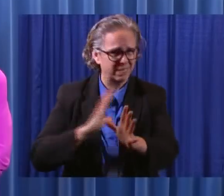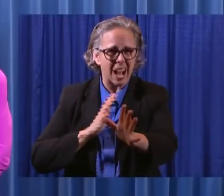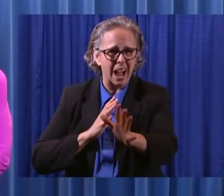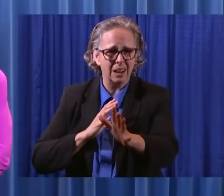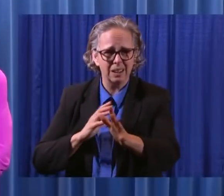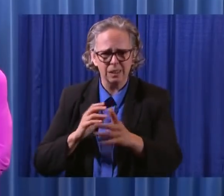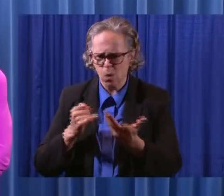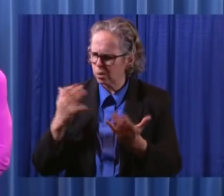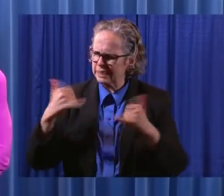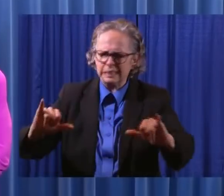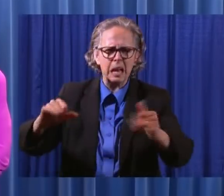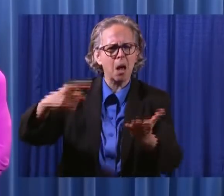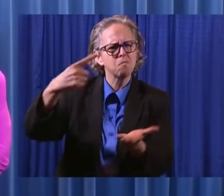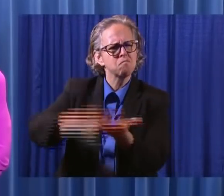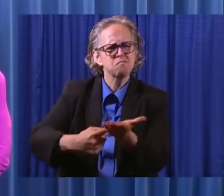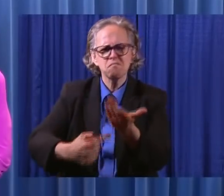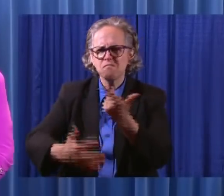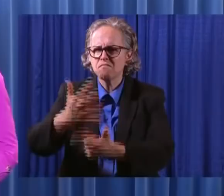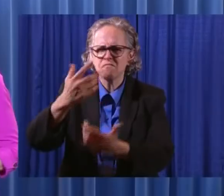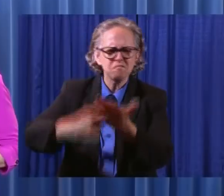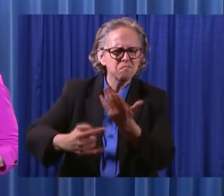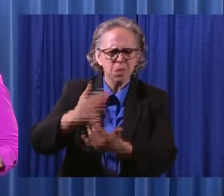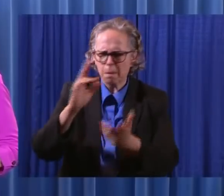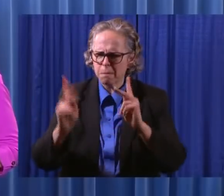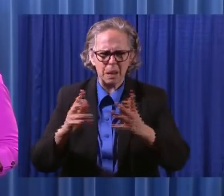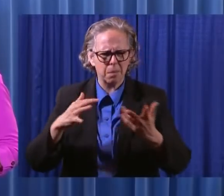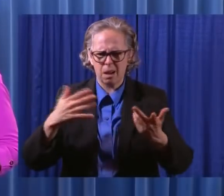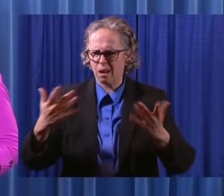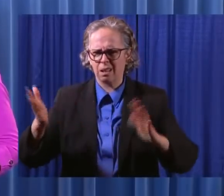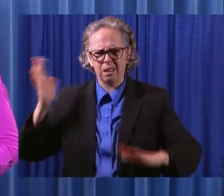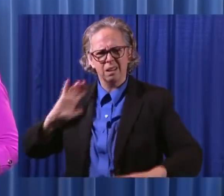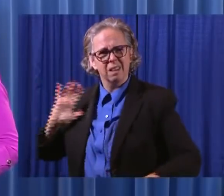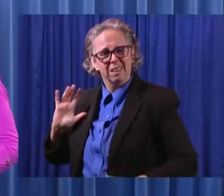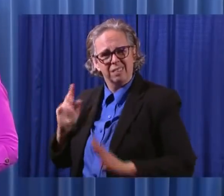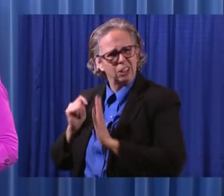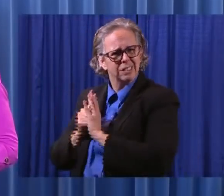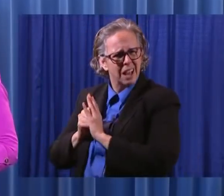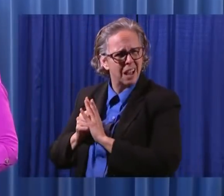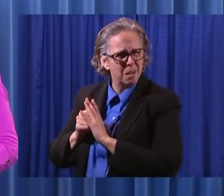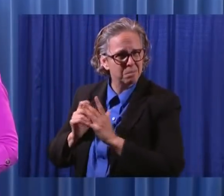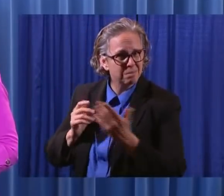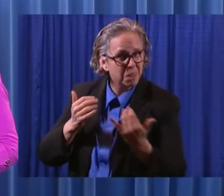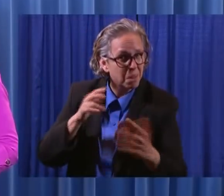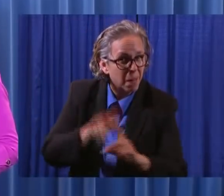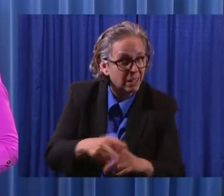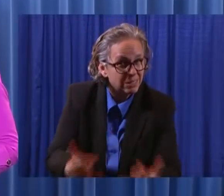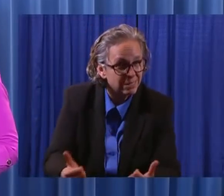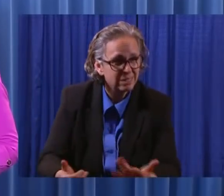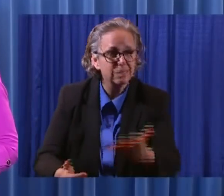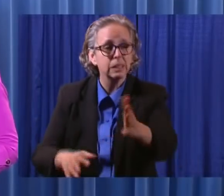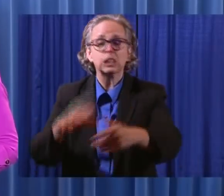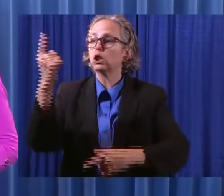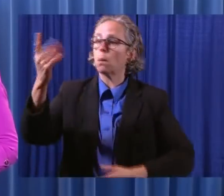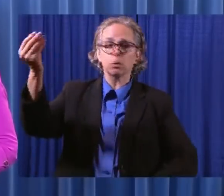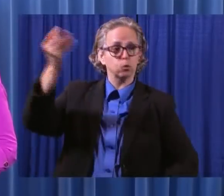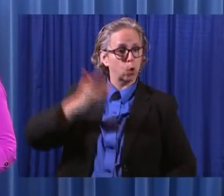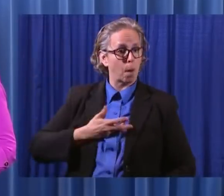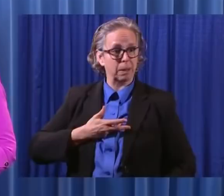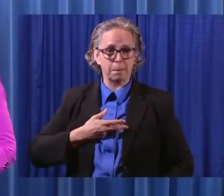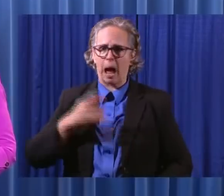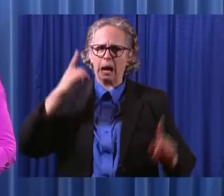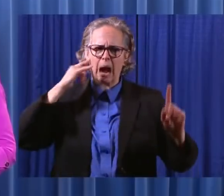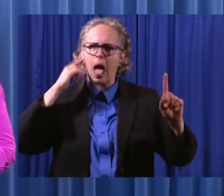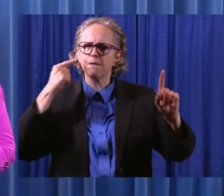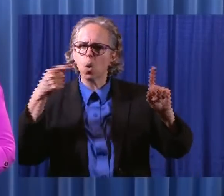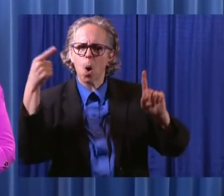kinds of people. Somebody even told me today that out in somewhere in California, they're talking about taking a statue